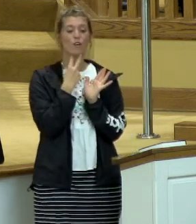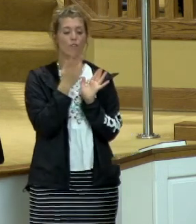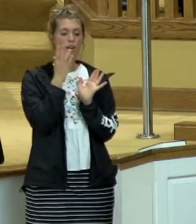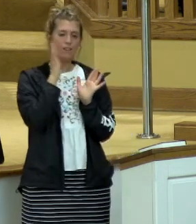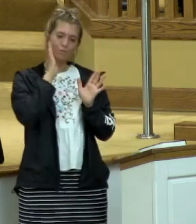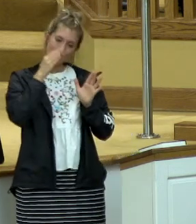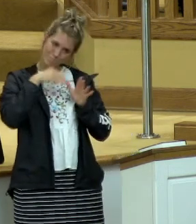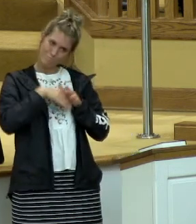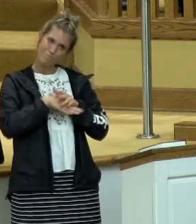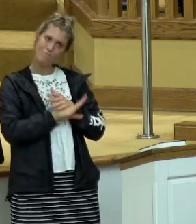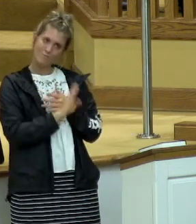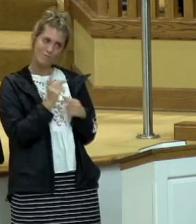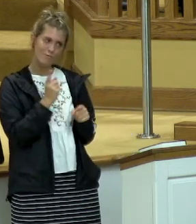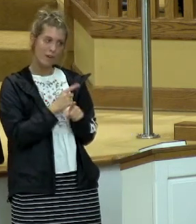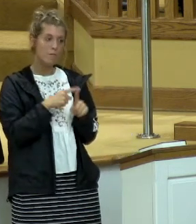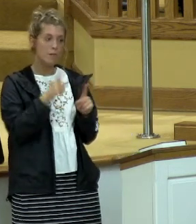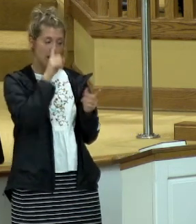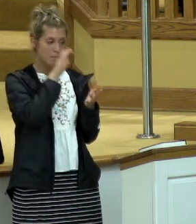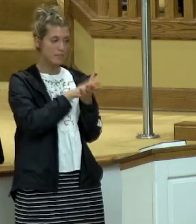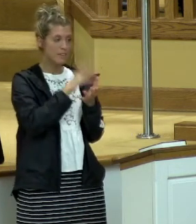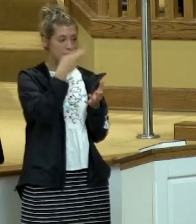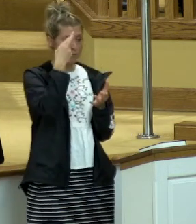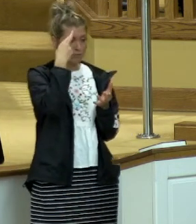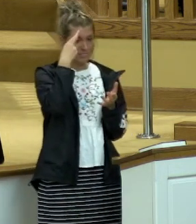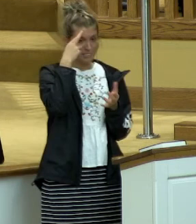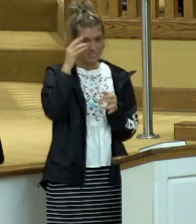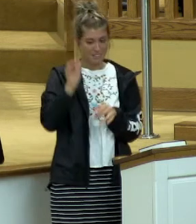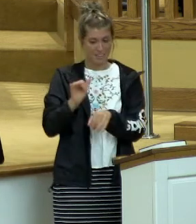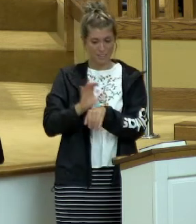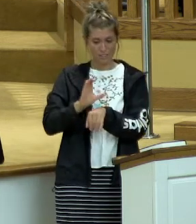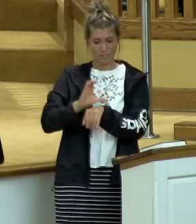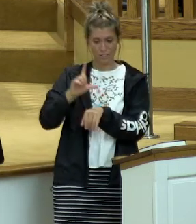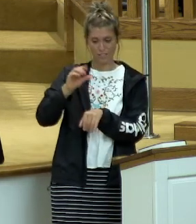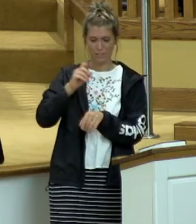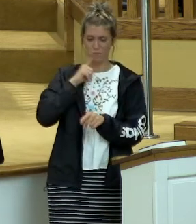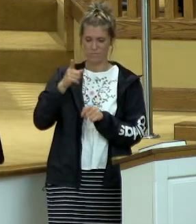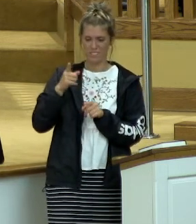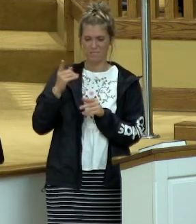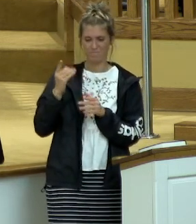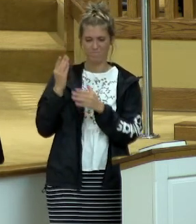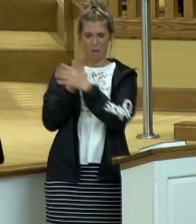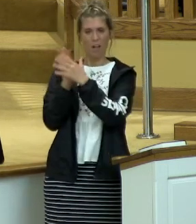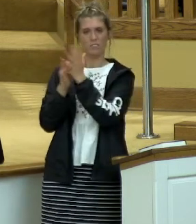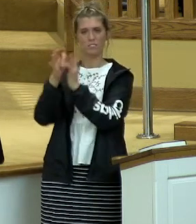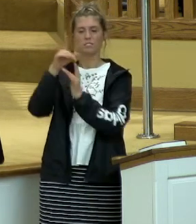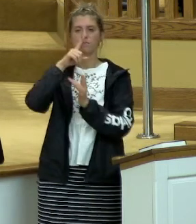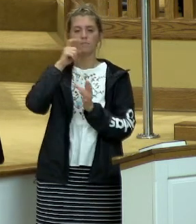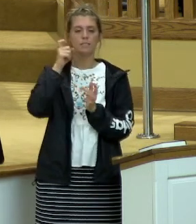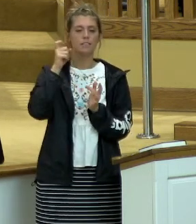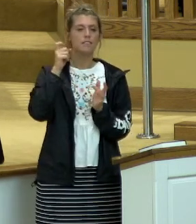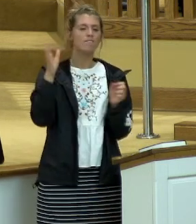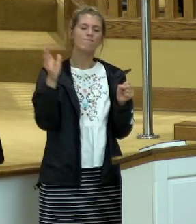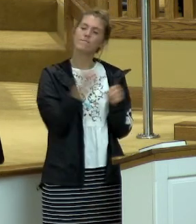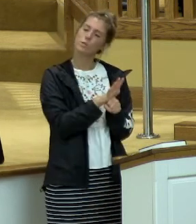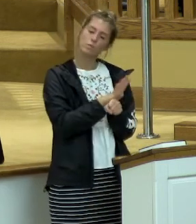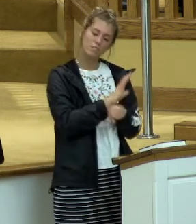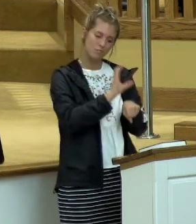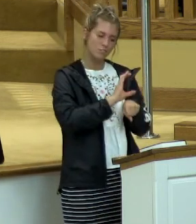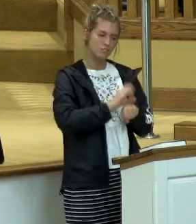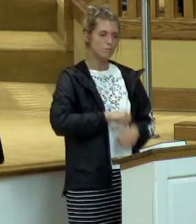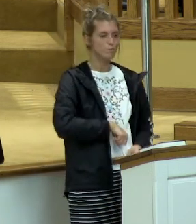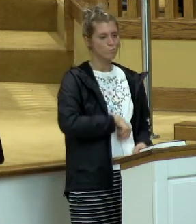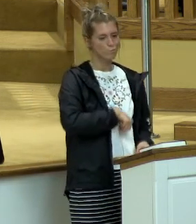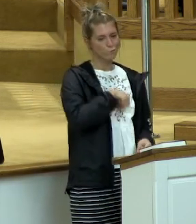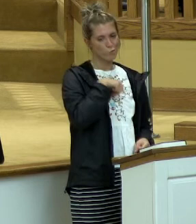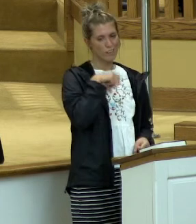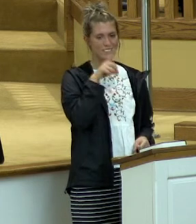in. But I believe the reason Laodicea really struck a nerve with Jesus Christ was because it was a church full of pride.